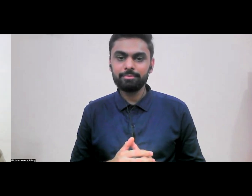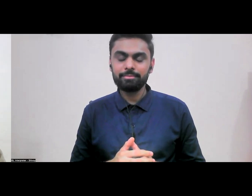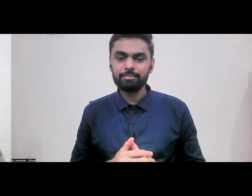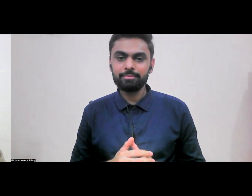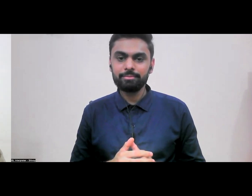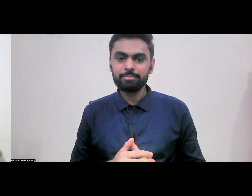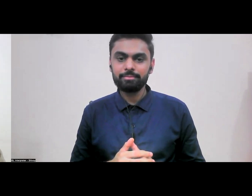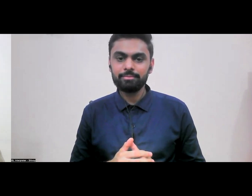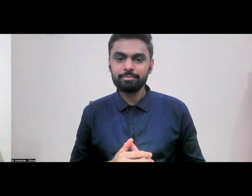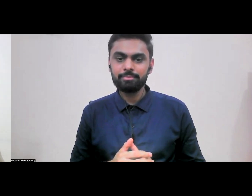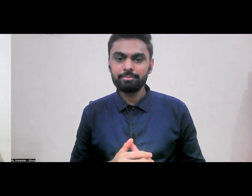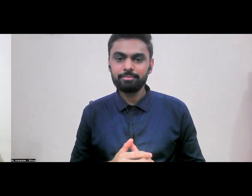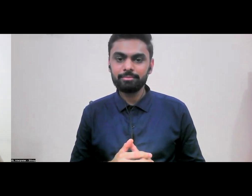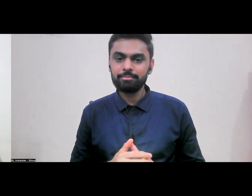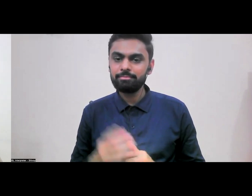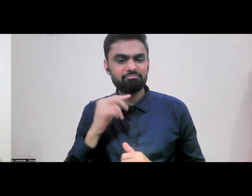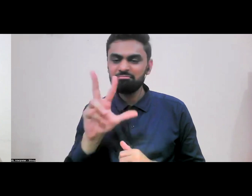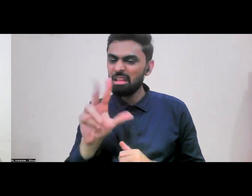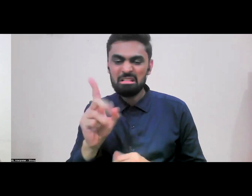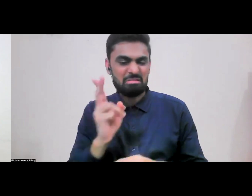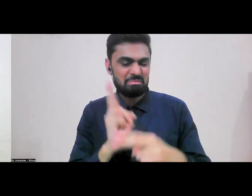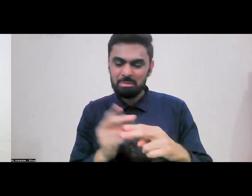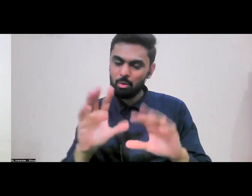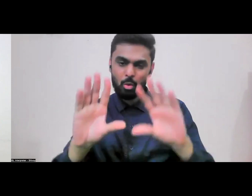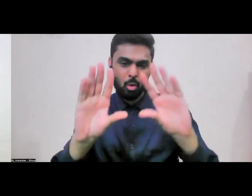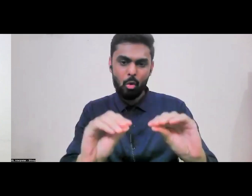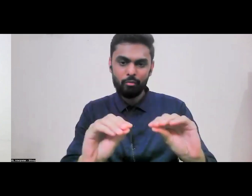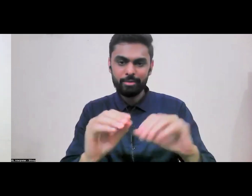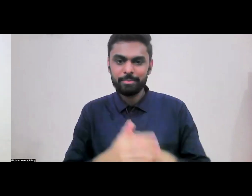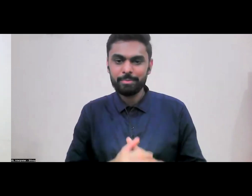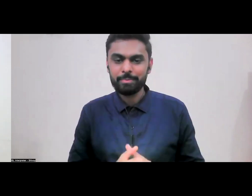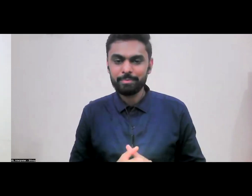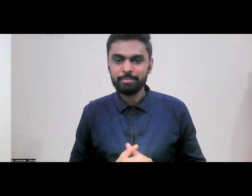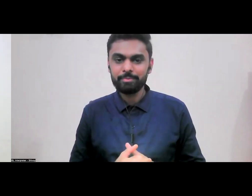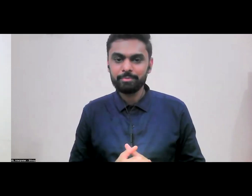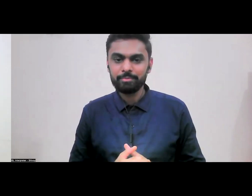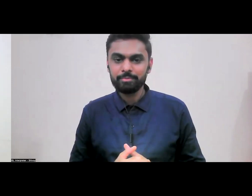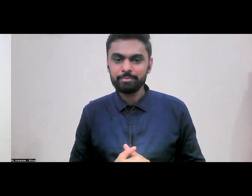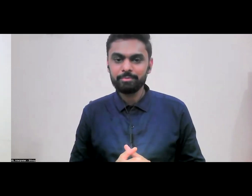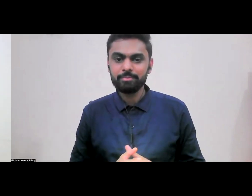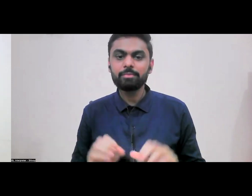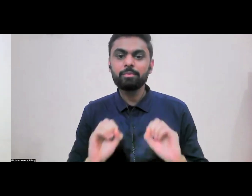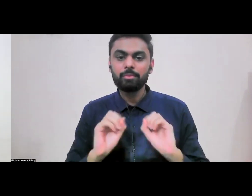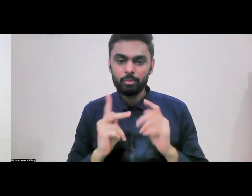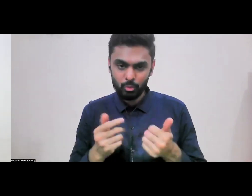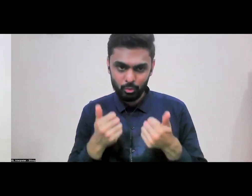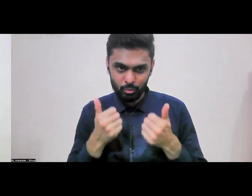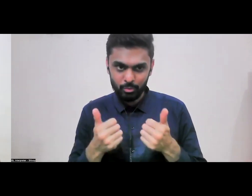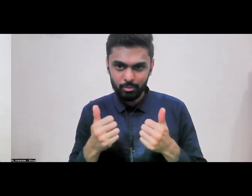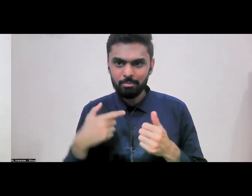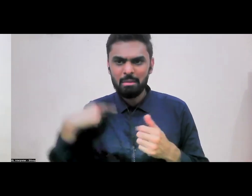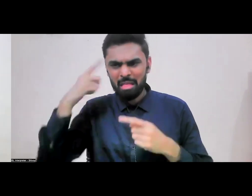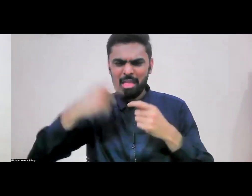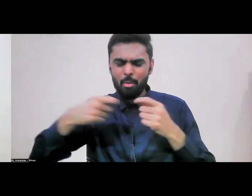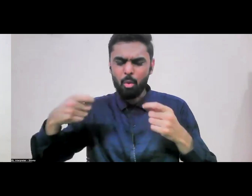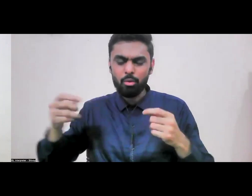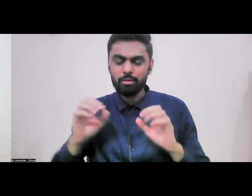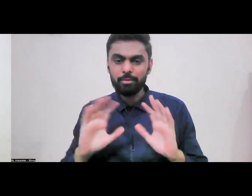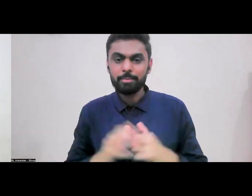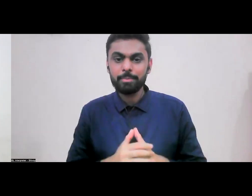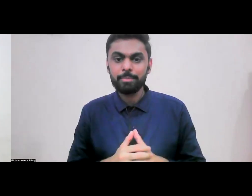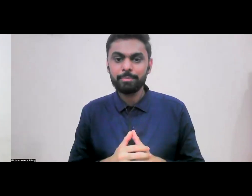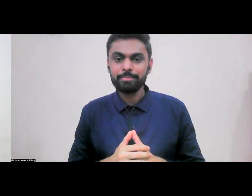All right, we're stuck at that, so we'll close. Yeah, please close. I don't want to lose more time. Yeah, go ahead.